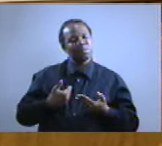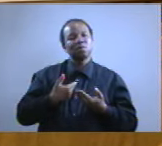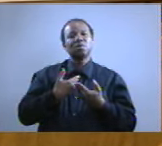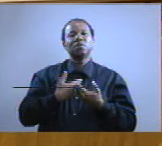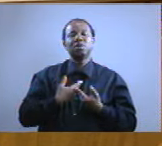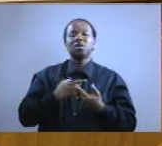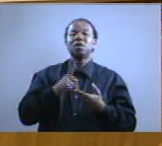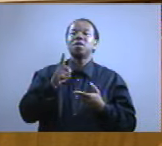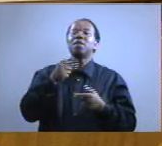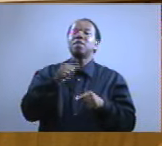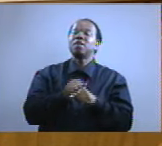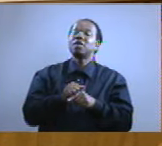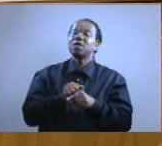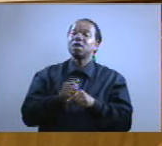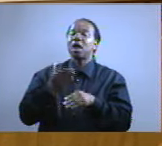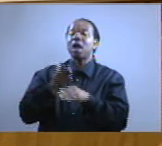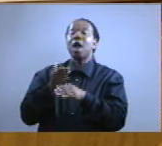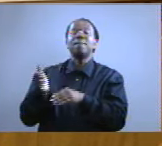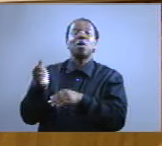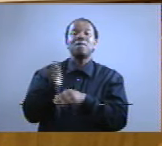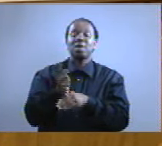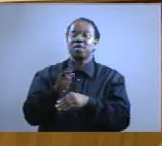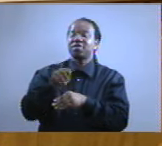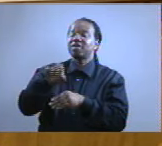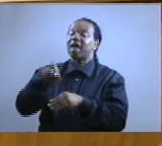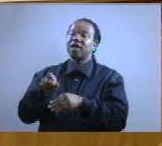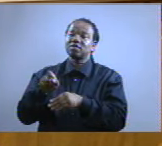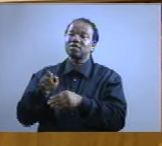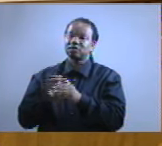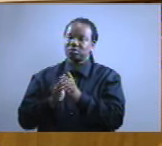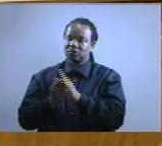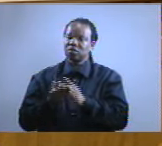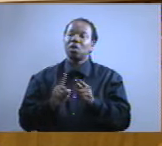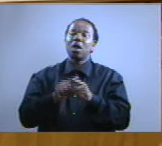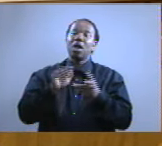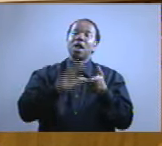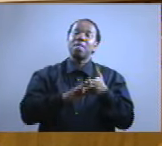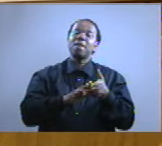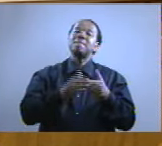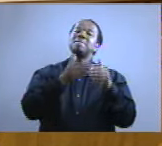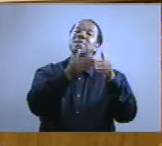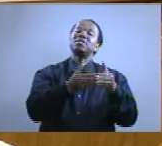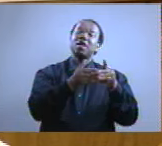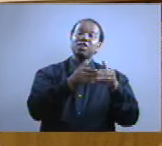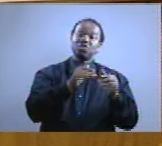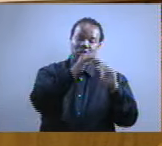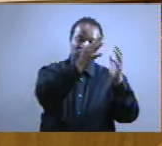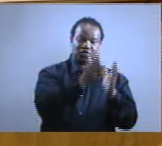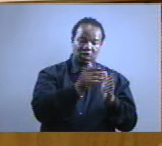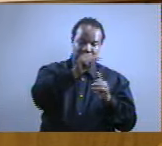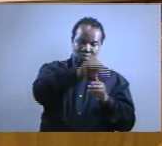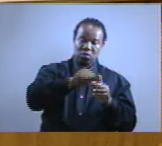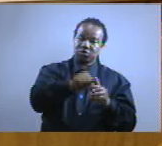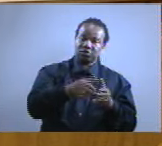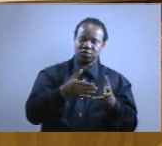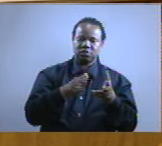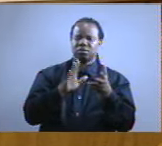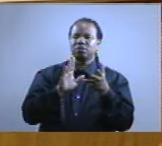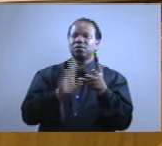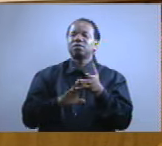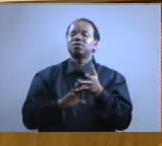the Employment Tax Incentive Bill of 2013, the Merchant Shipping International Oil Pollution Compensation Fund Contributions Bill